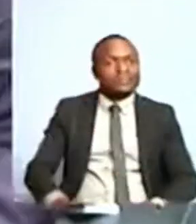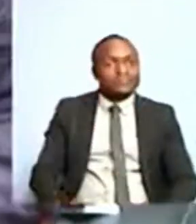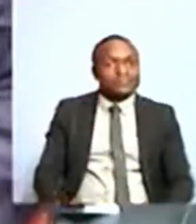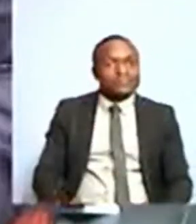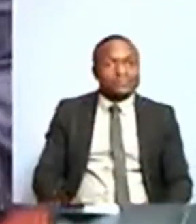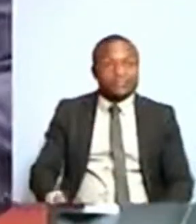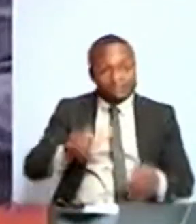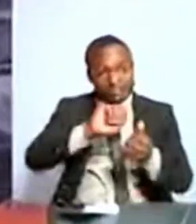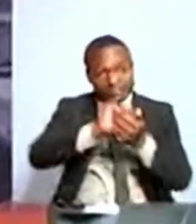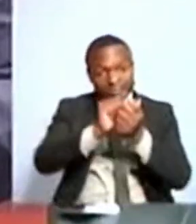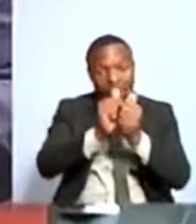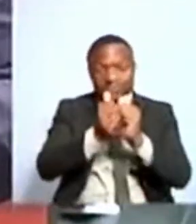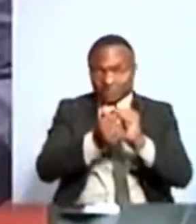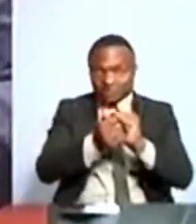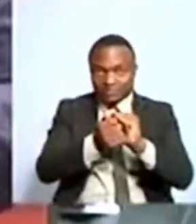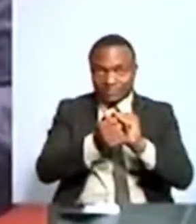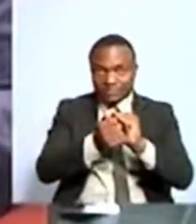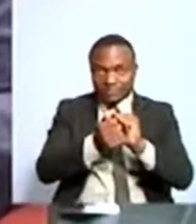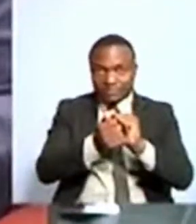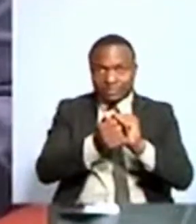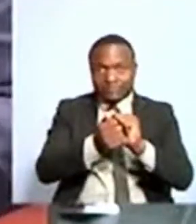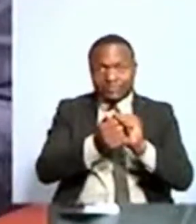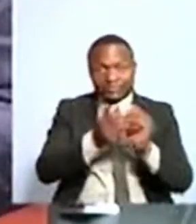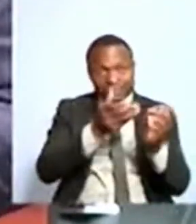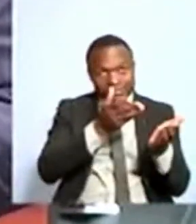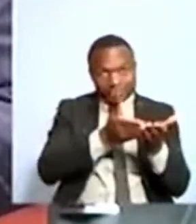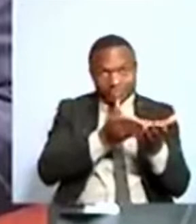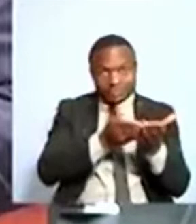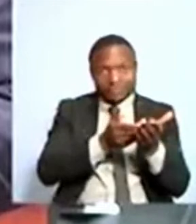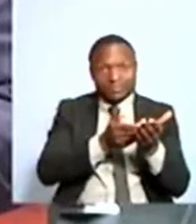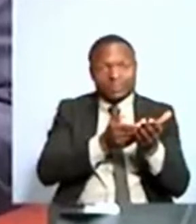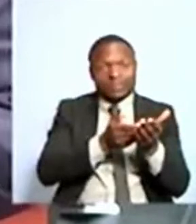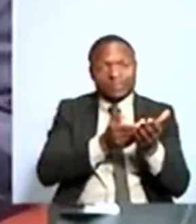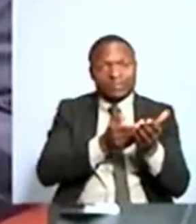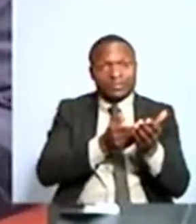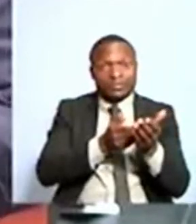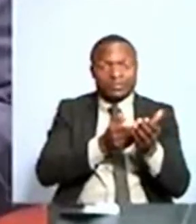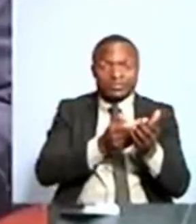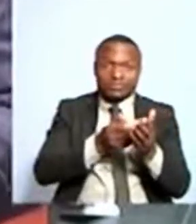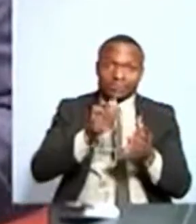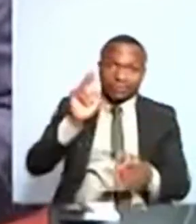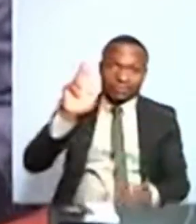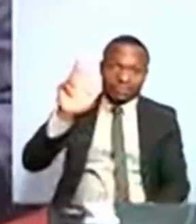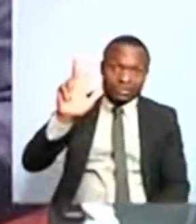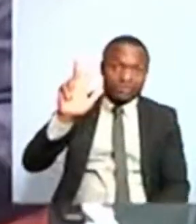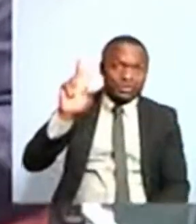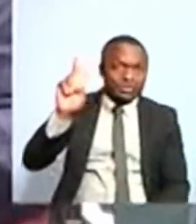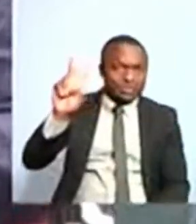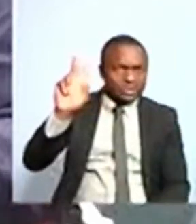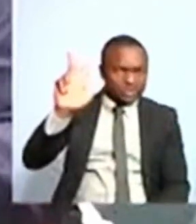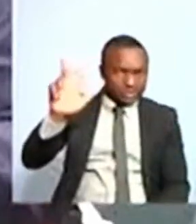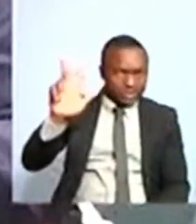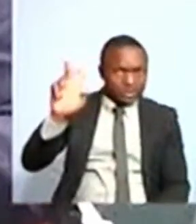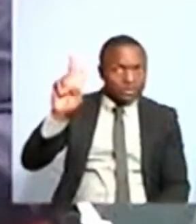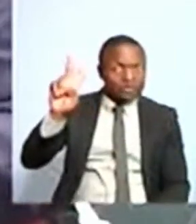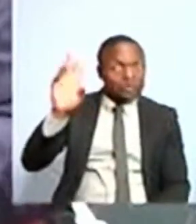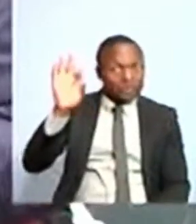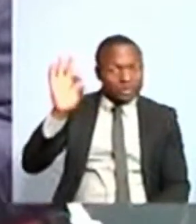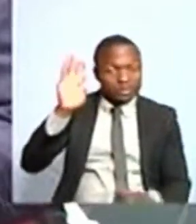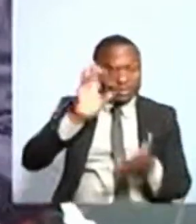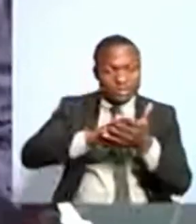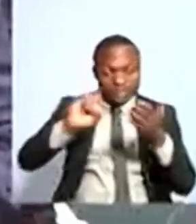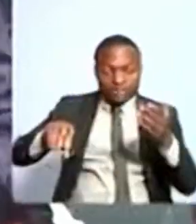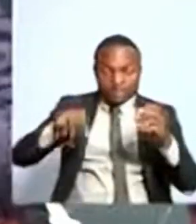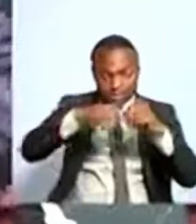the amendments were to the following effect. In lines 23 to 29, by deletion of